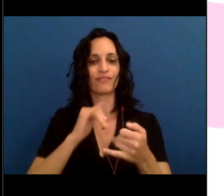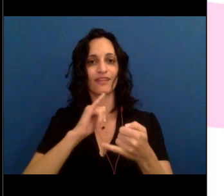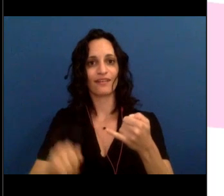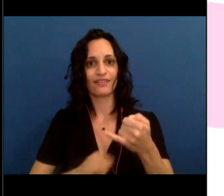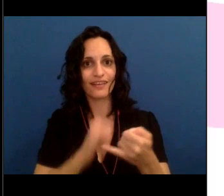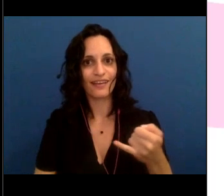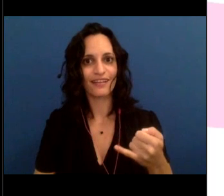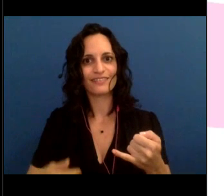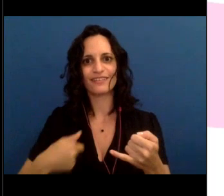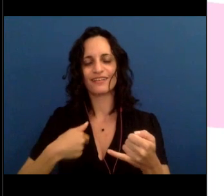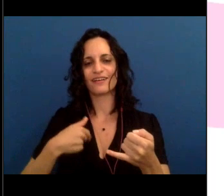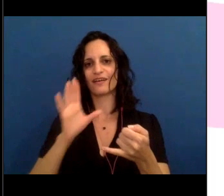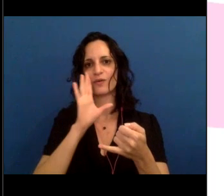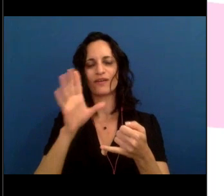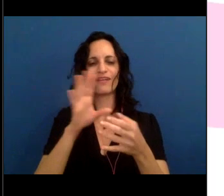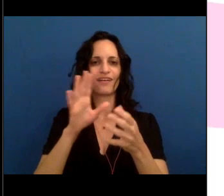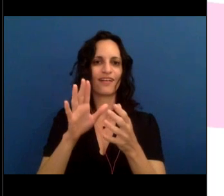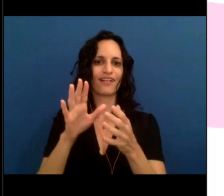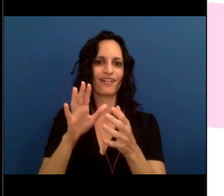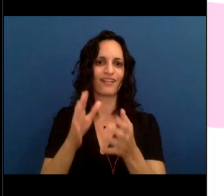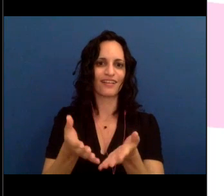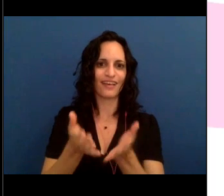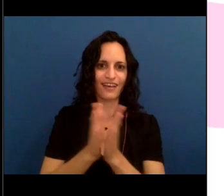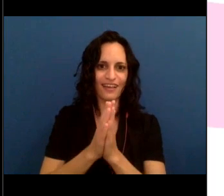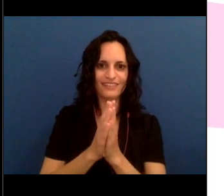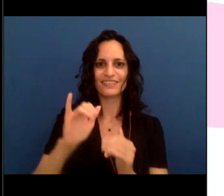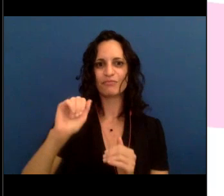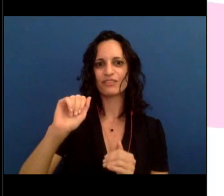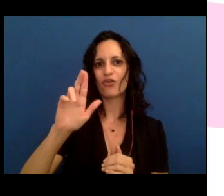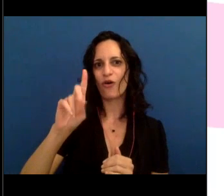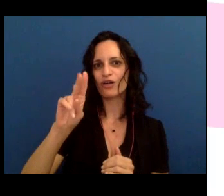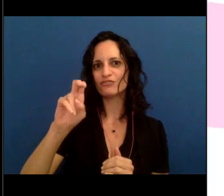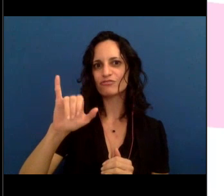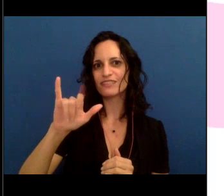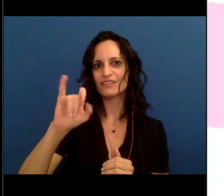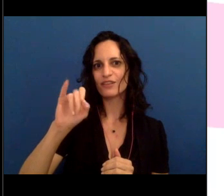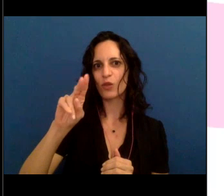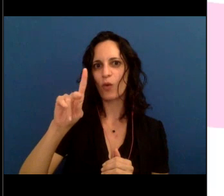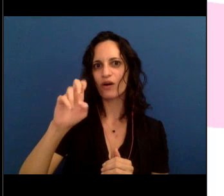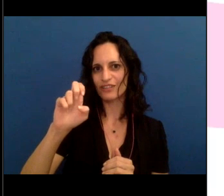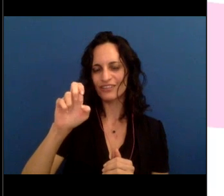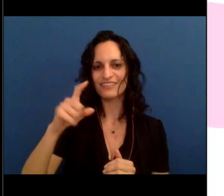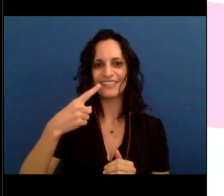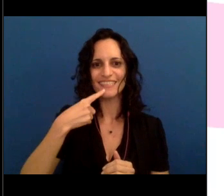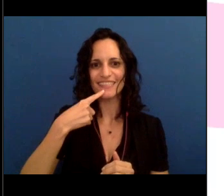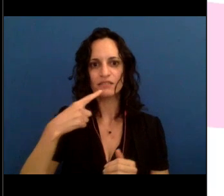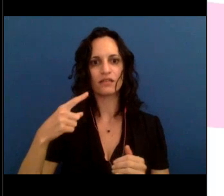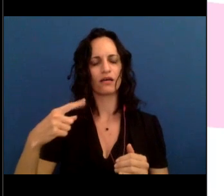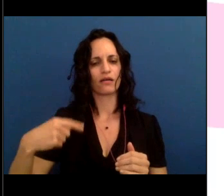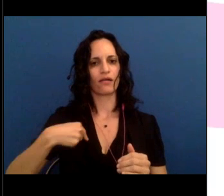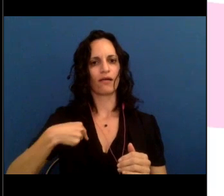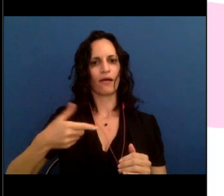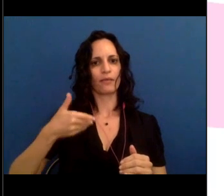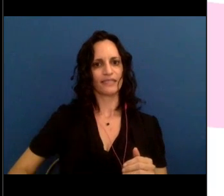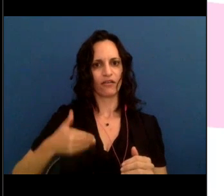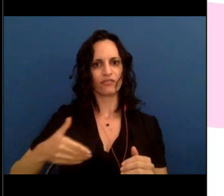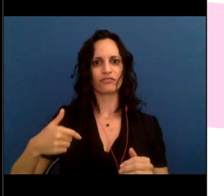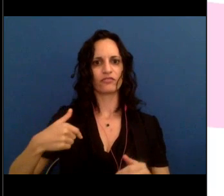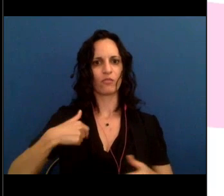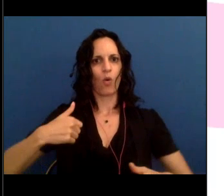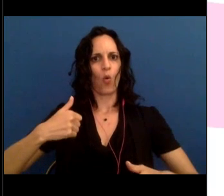thing, I will ask, as Audre Lorde does when she says that I'm myself a warrior poet doing my work, come to